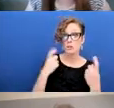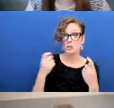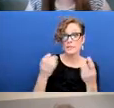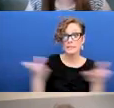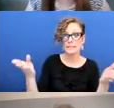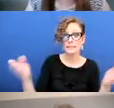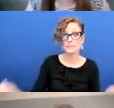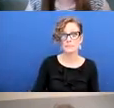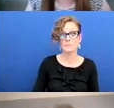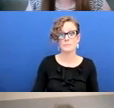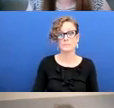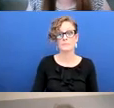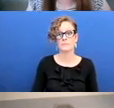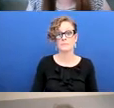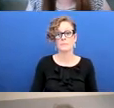¿Alguna pregunta más?